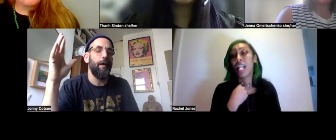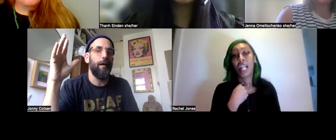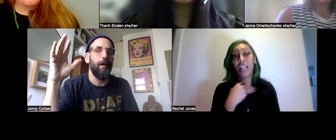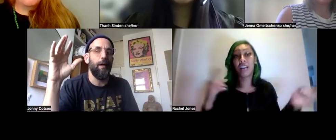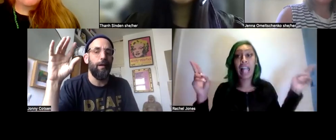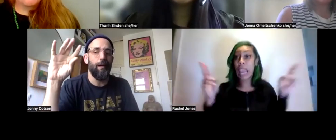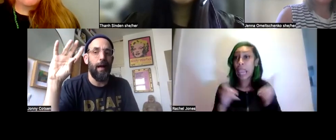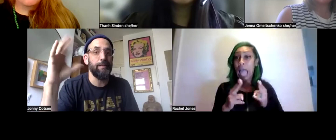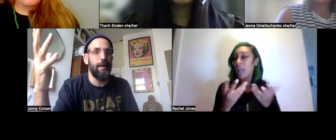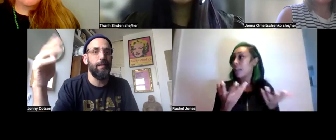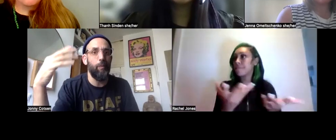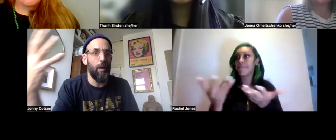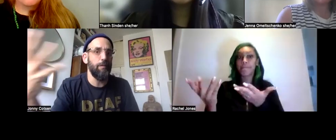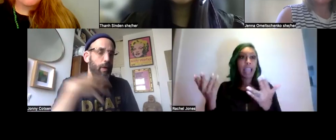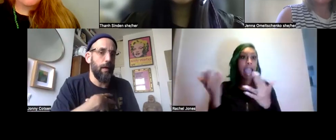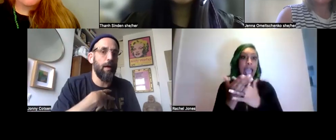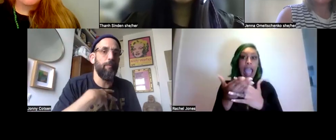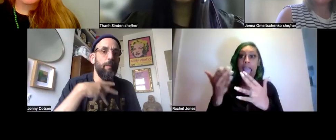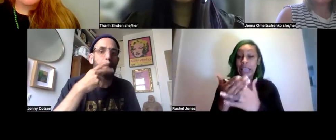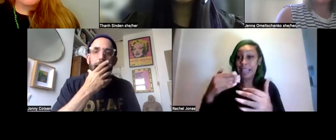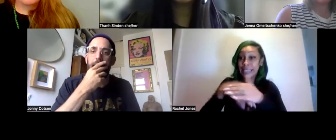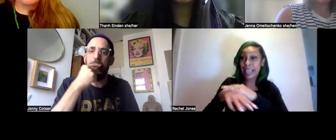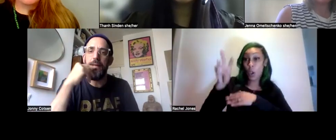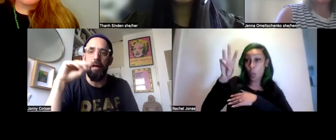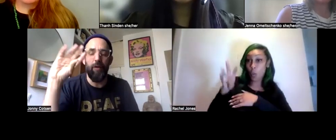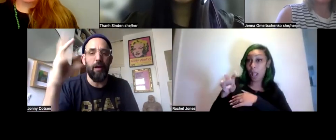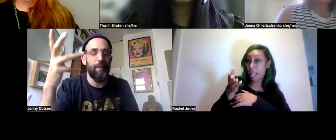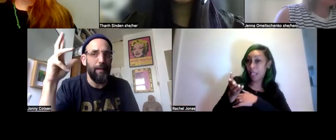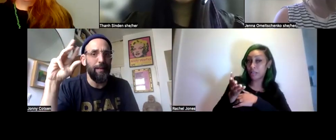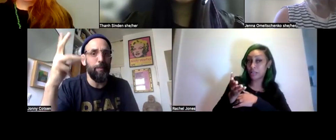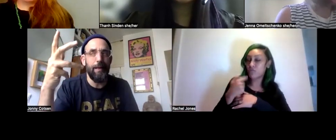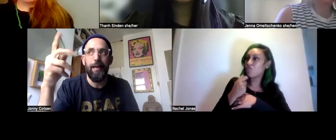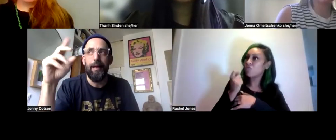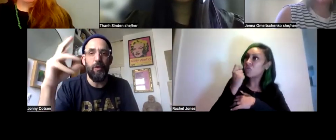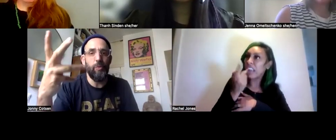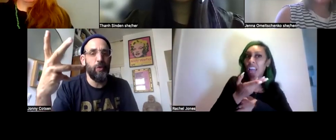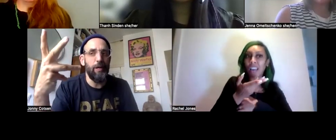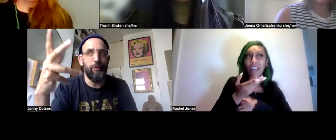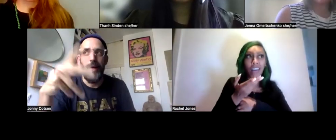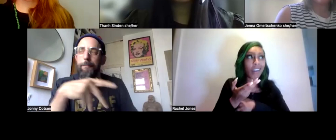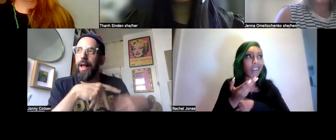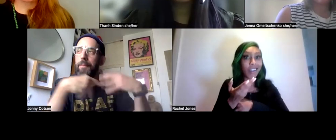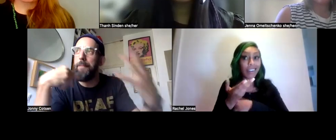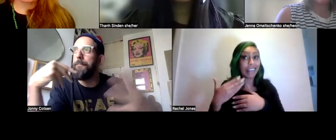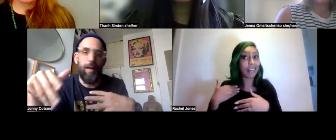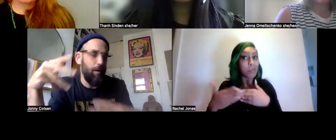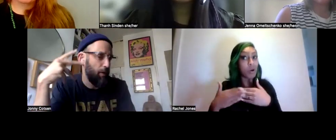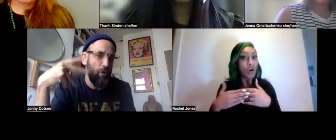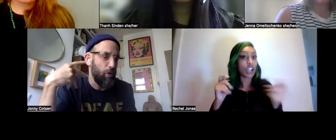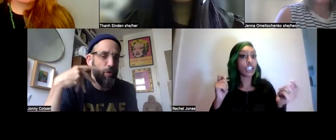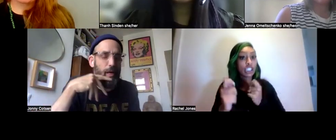of access in Wales, where I come from, and I realised there needed to be a huge change. But I